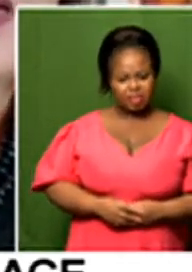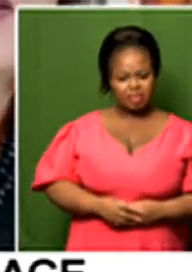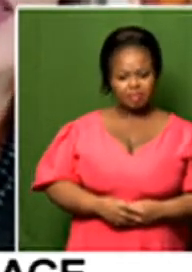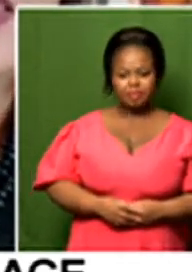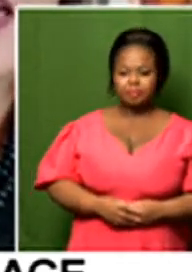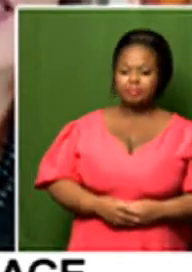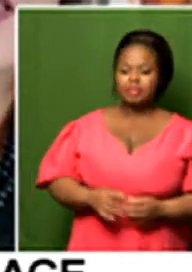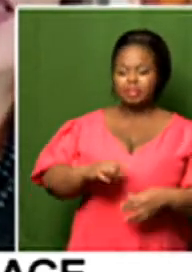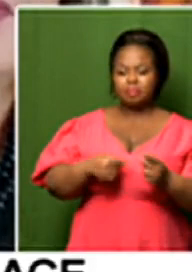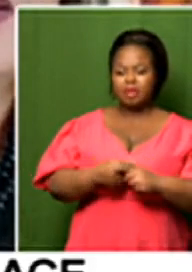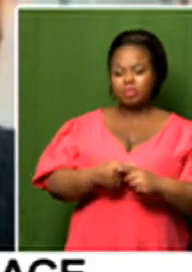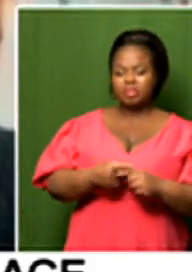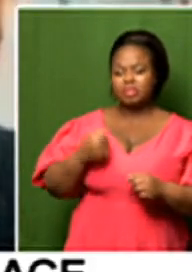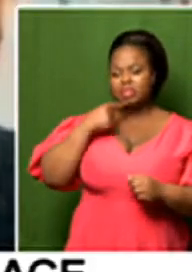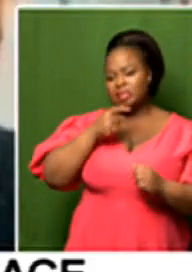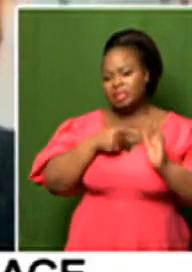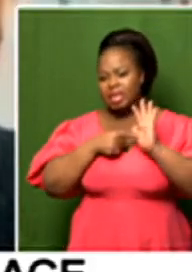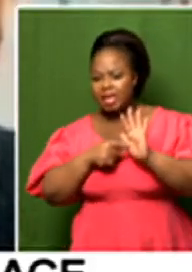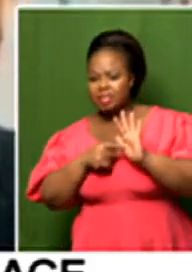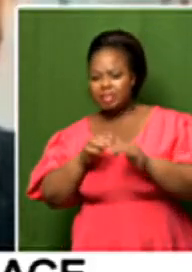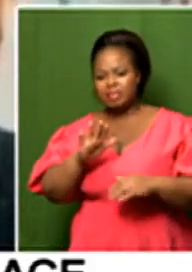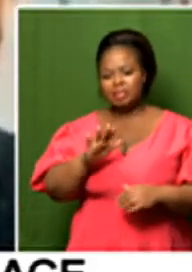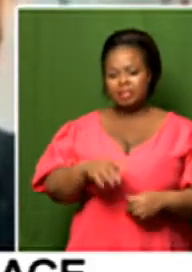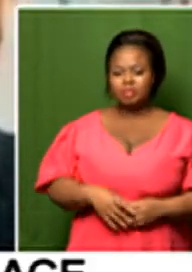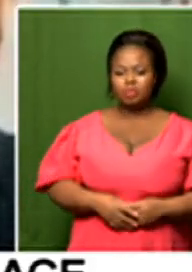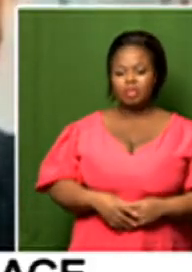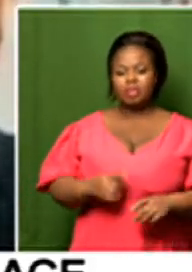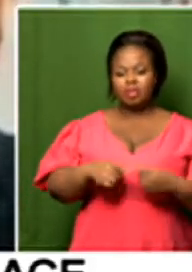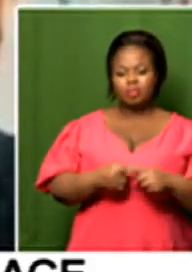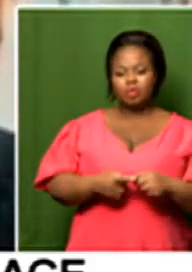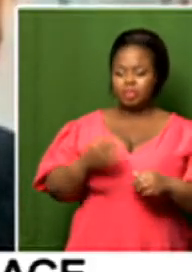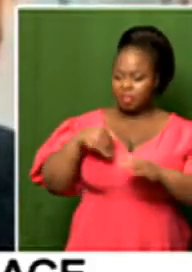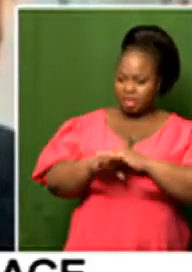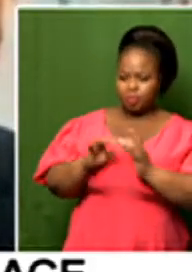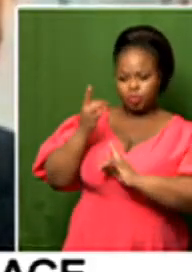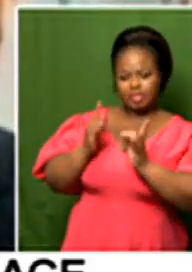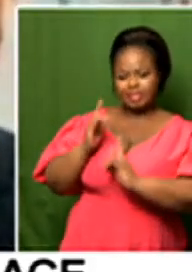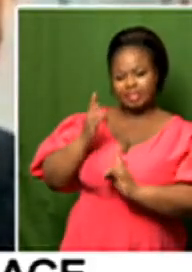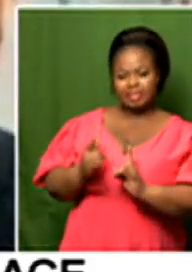It's about disguises. It's about, quite frankly, it's about coming to the city.